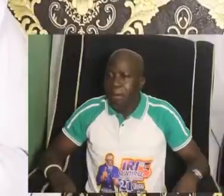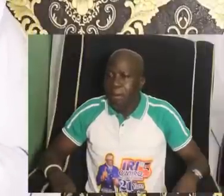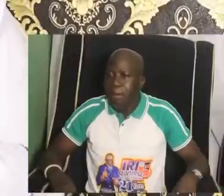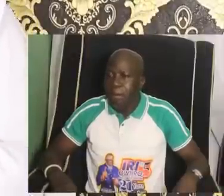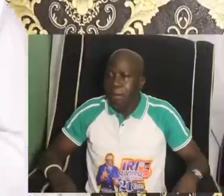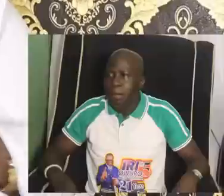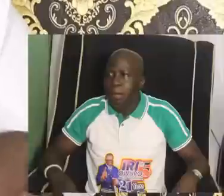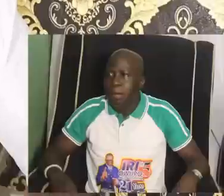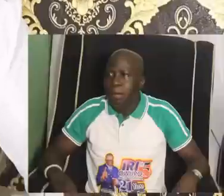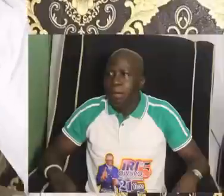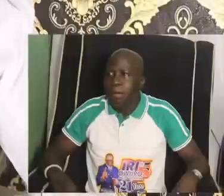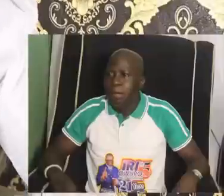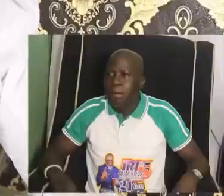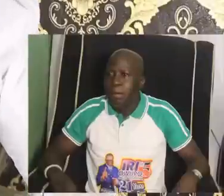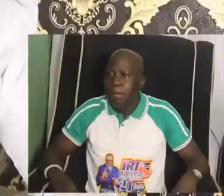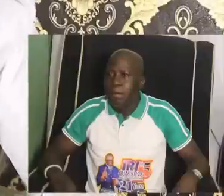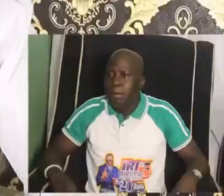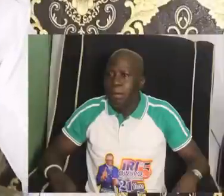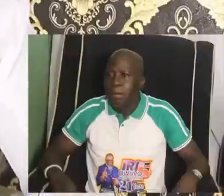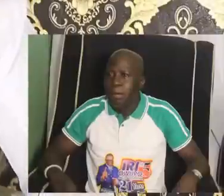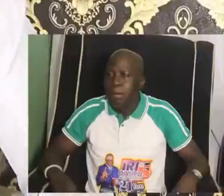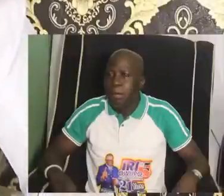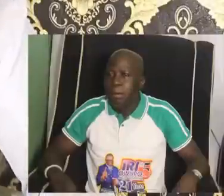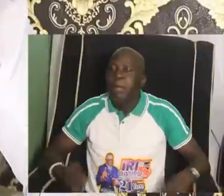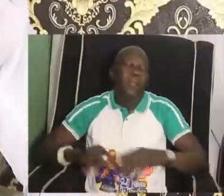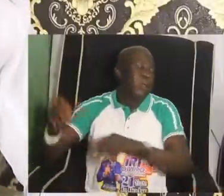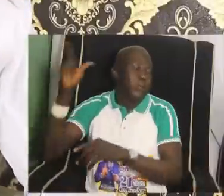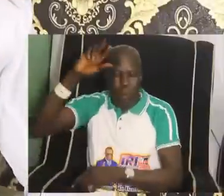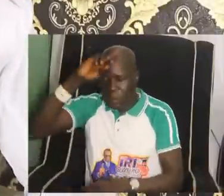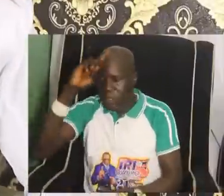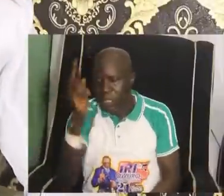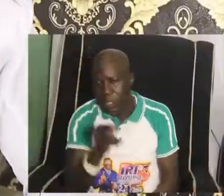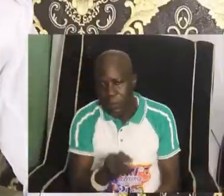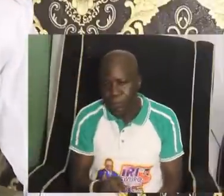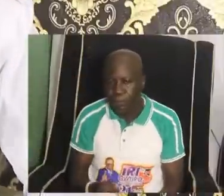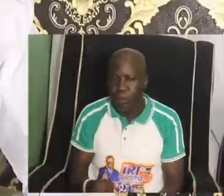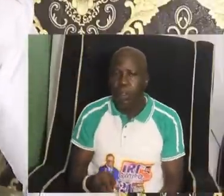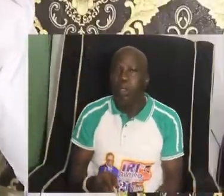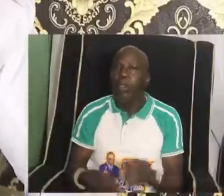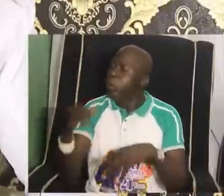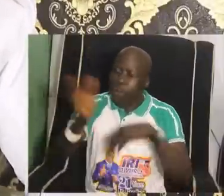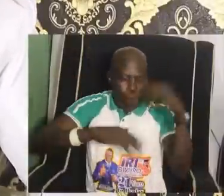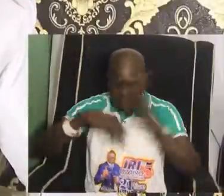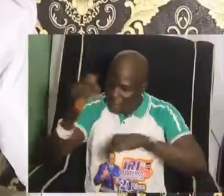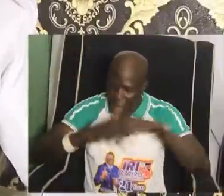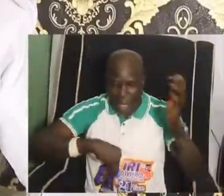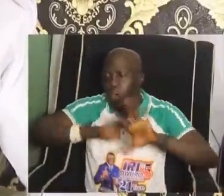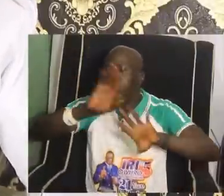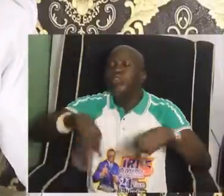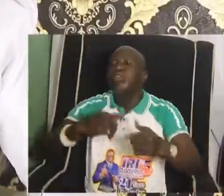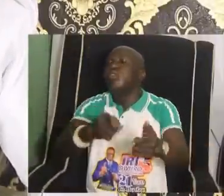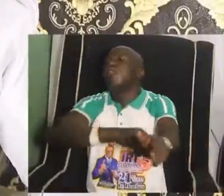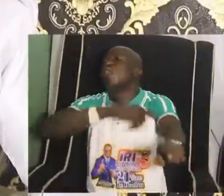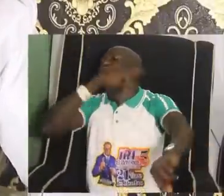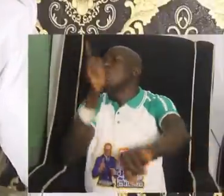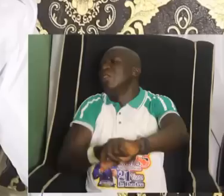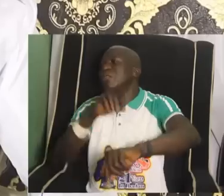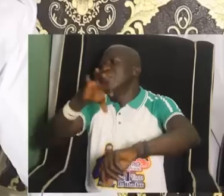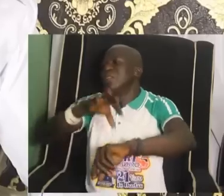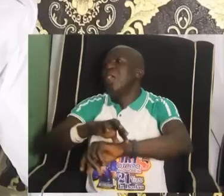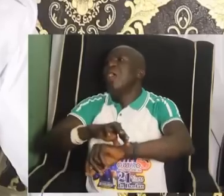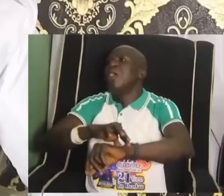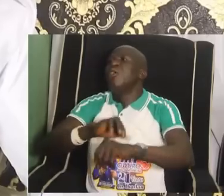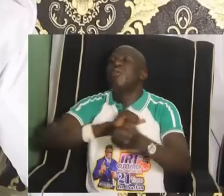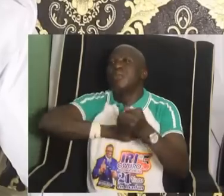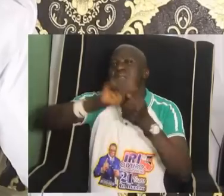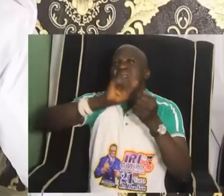listen to me, laye to. No matter how long we live in this earth. Pẹ̀lú